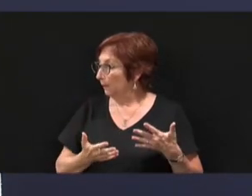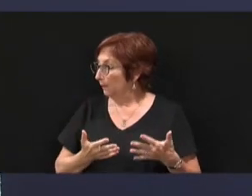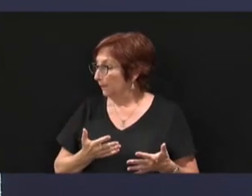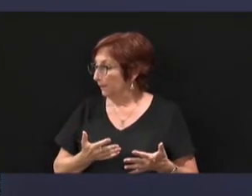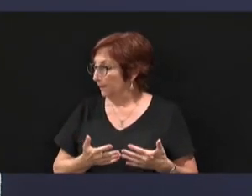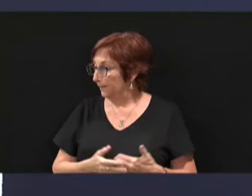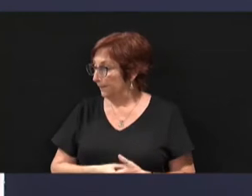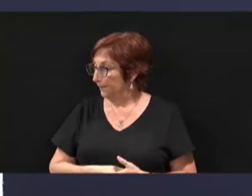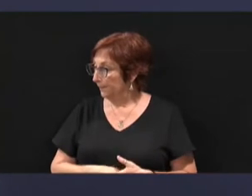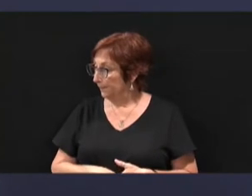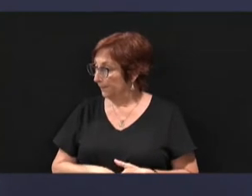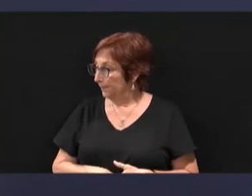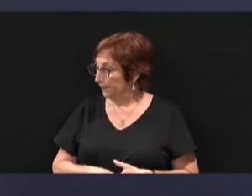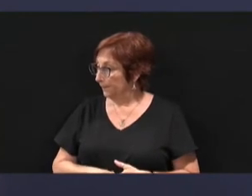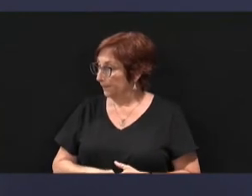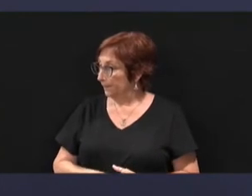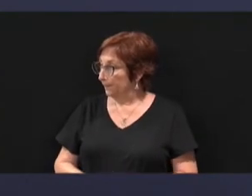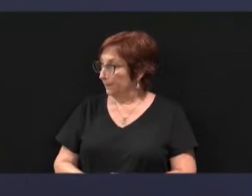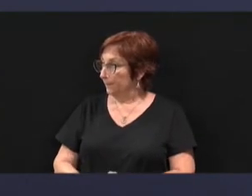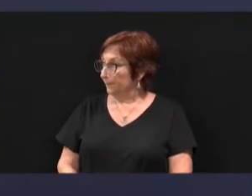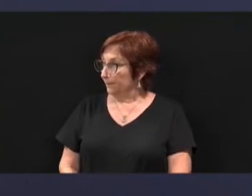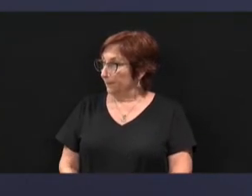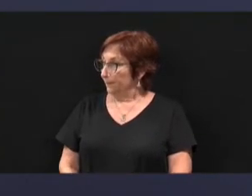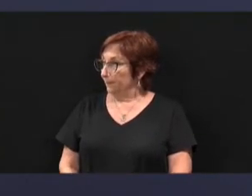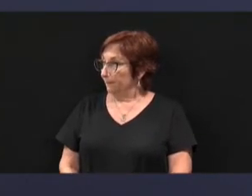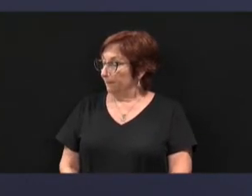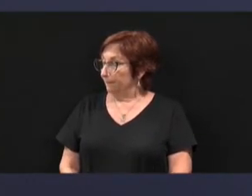let me do it this way.